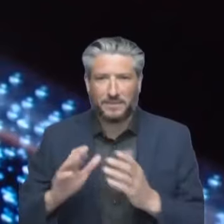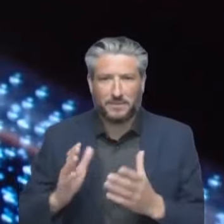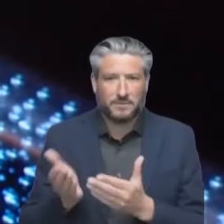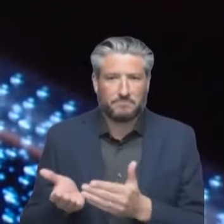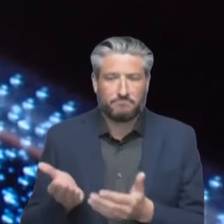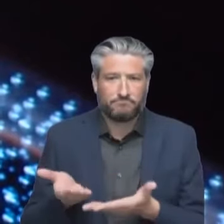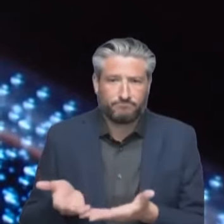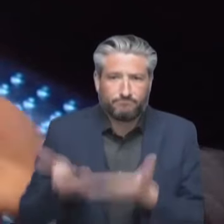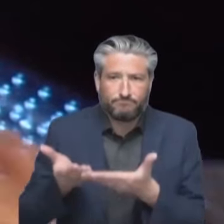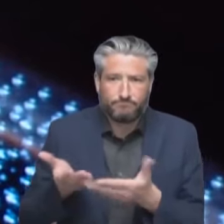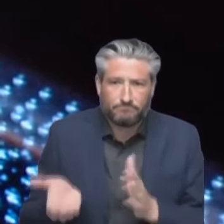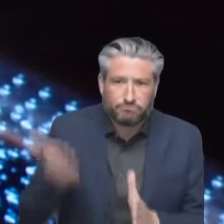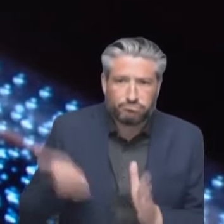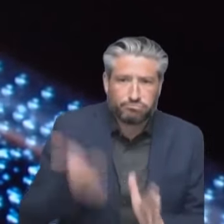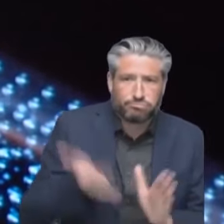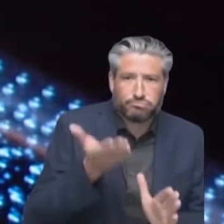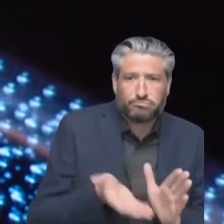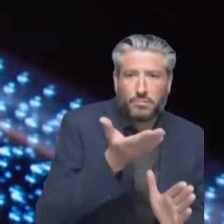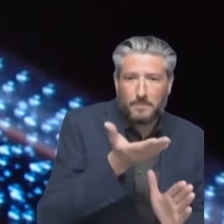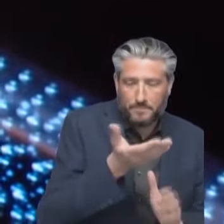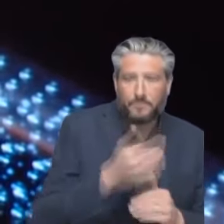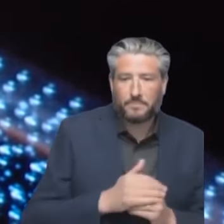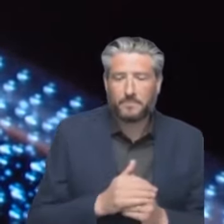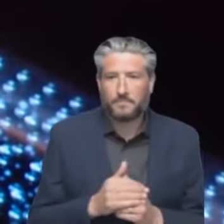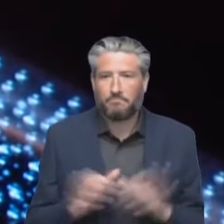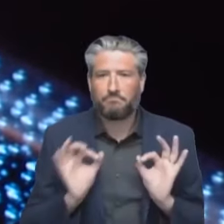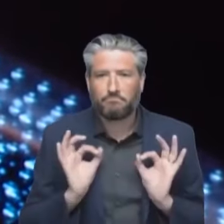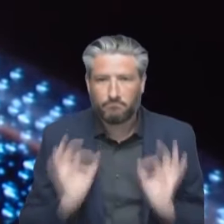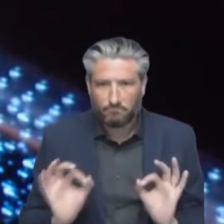avoid duplication of resources, and to improve our efficiency.